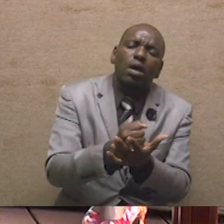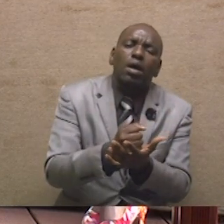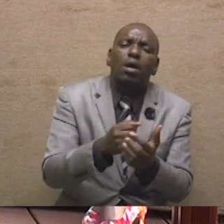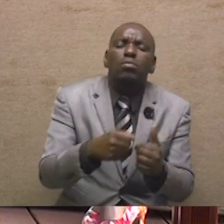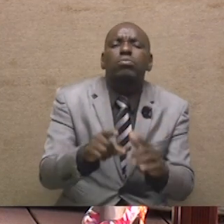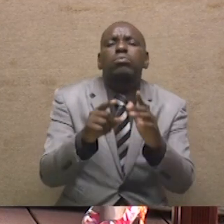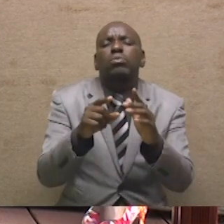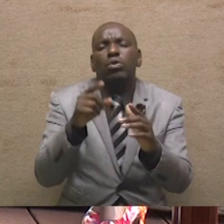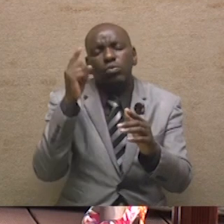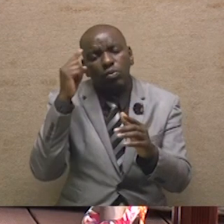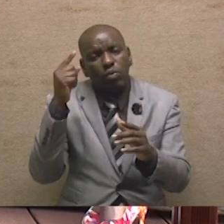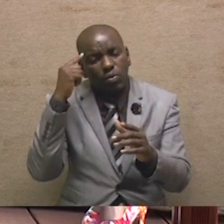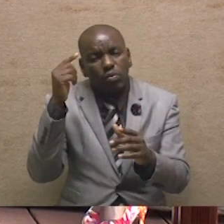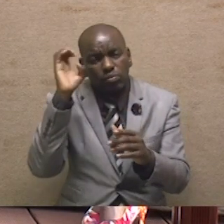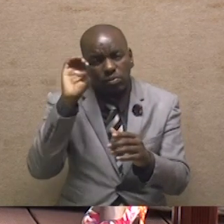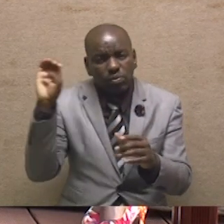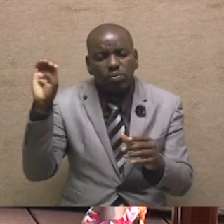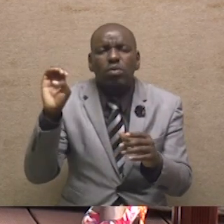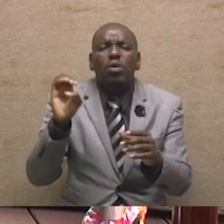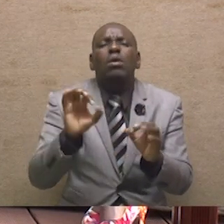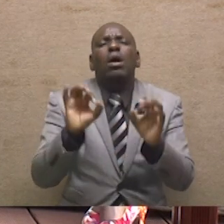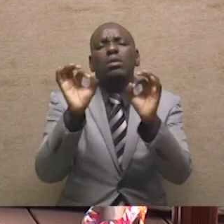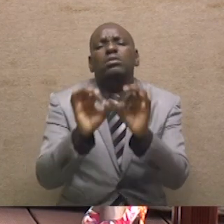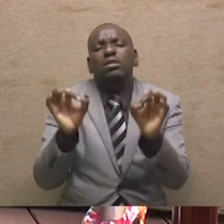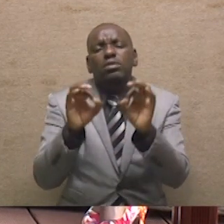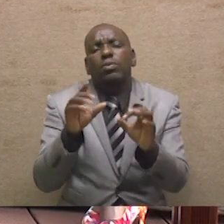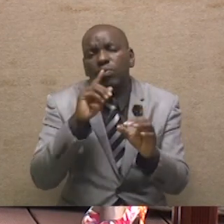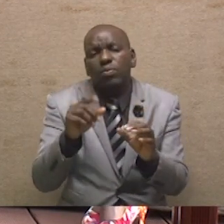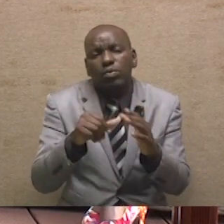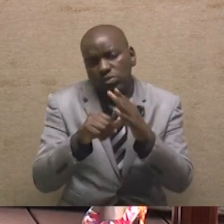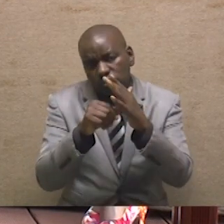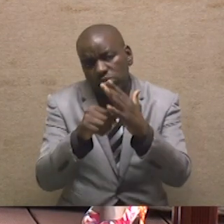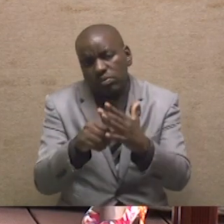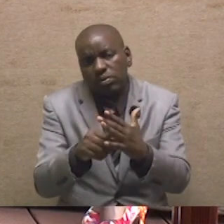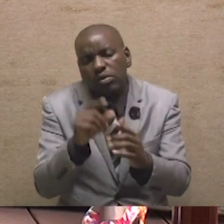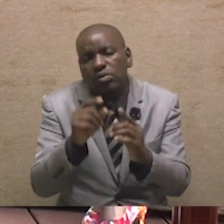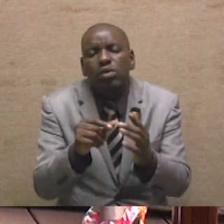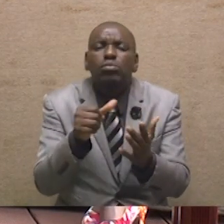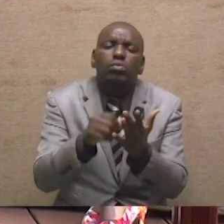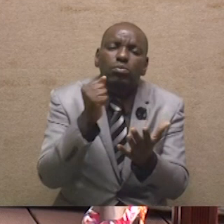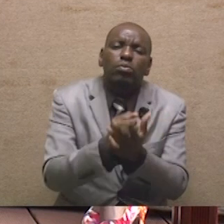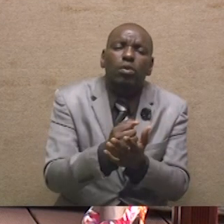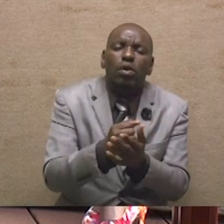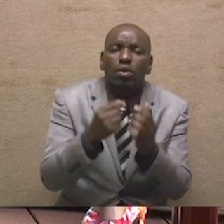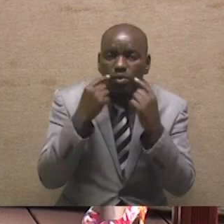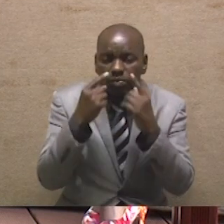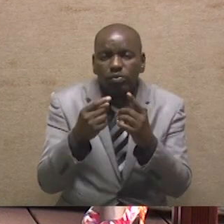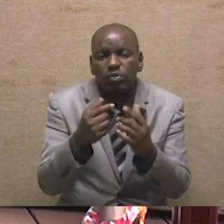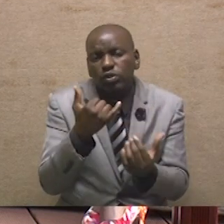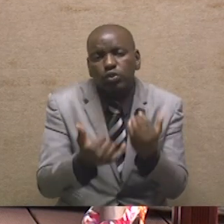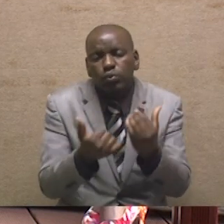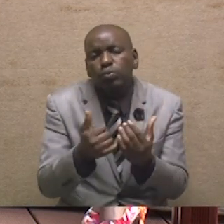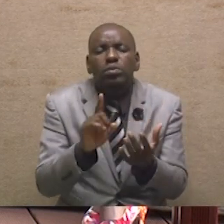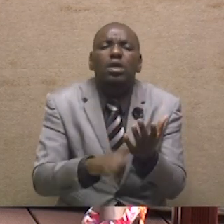because they're not registered, they've got no routes to examination, no clear routes to examination, and often end up going to